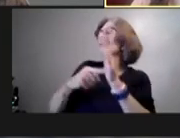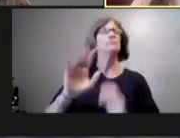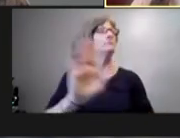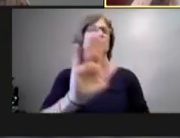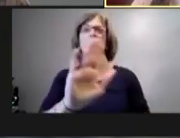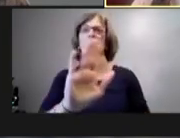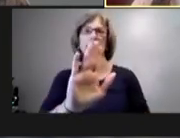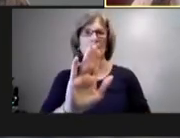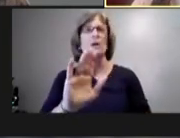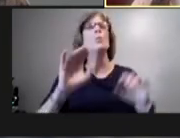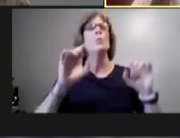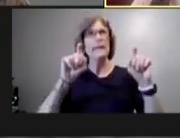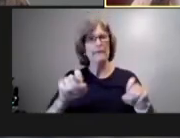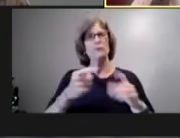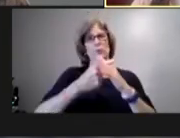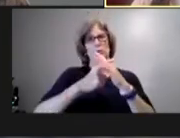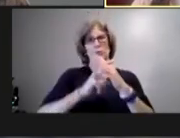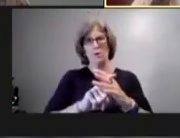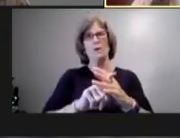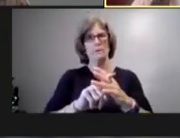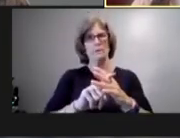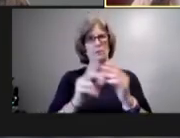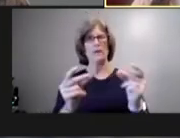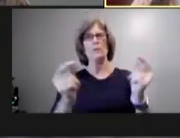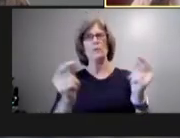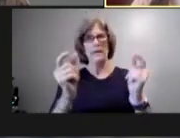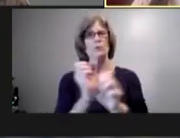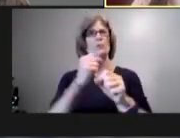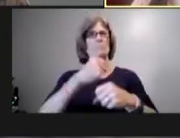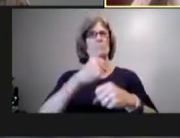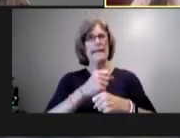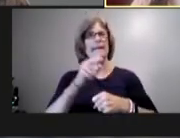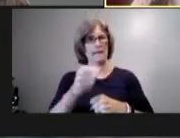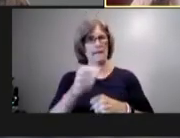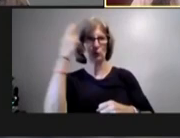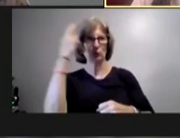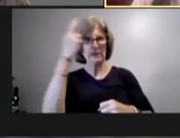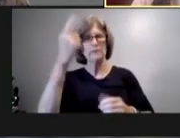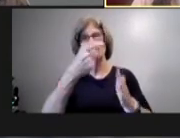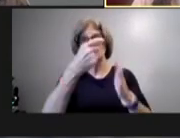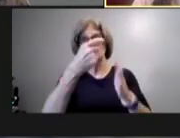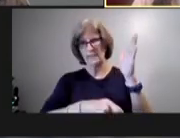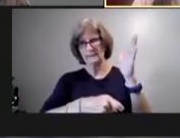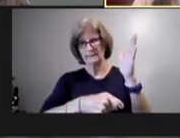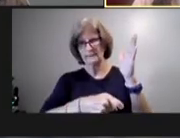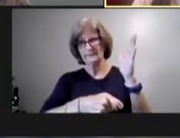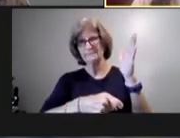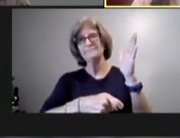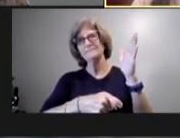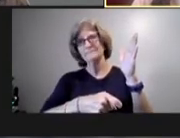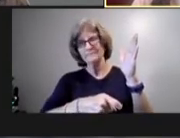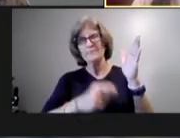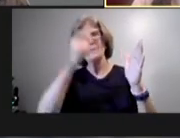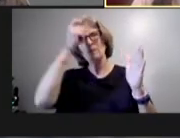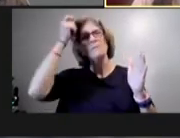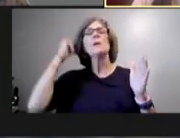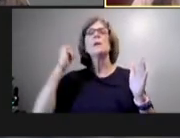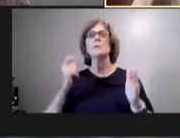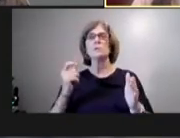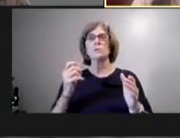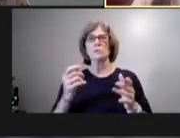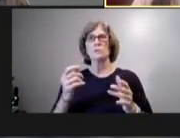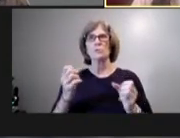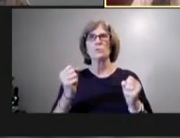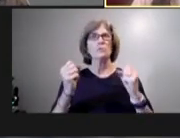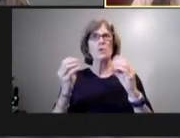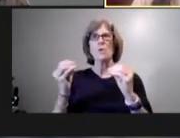make units accessible in any way that we can at the point of construction and renovation. So what I'll go